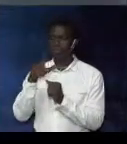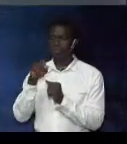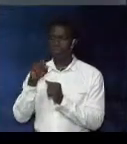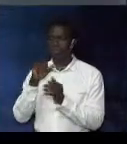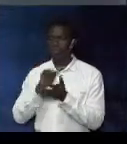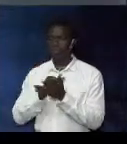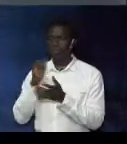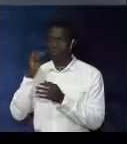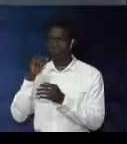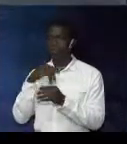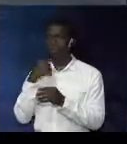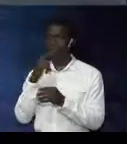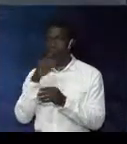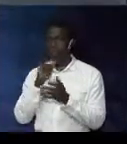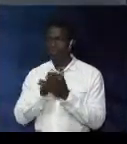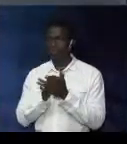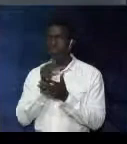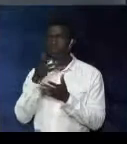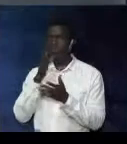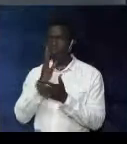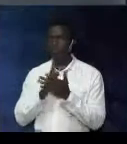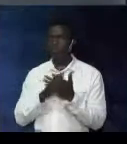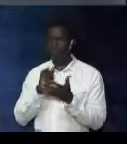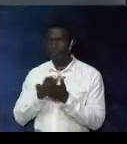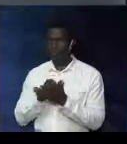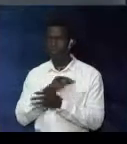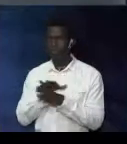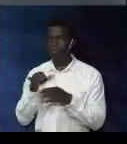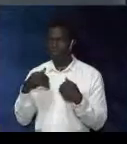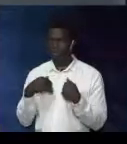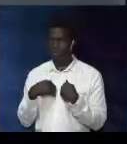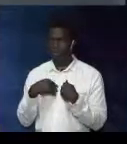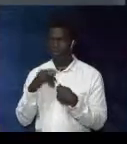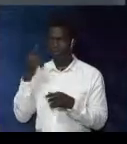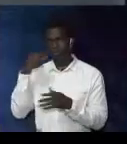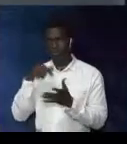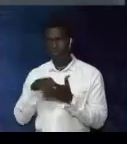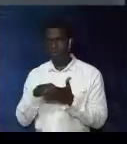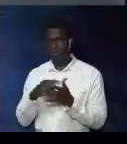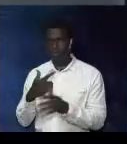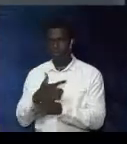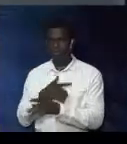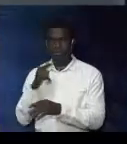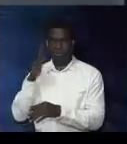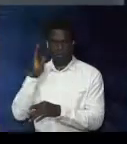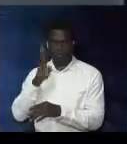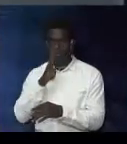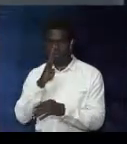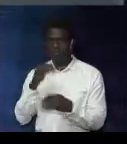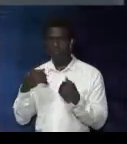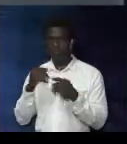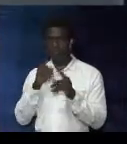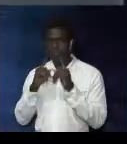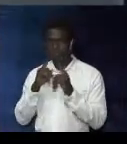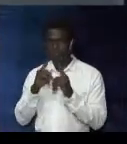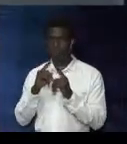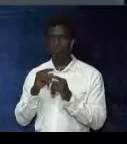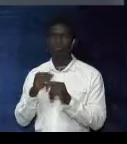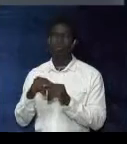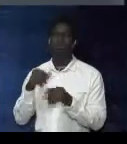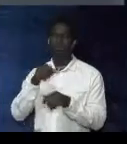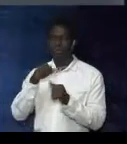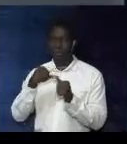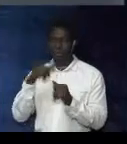quadrilaterals that don't have parallel sides. For this lesson, we would only be working with quadrilateral with parallel